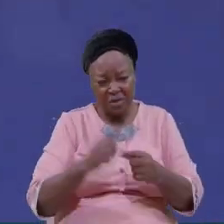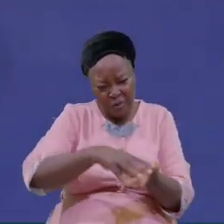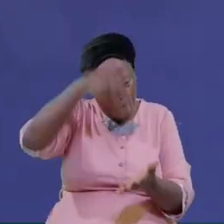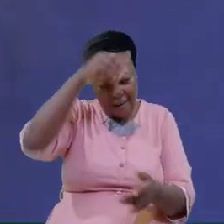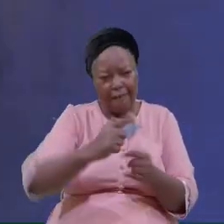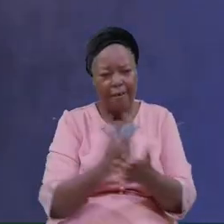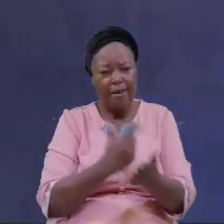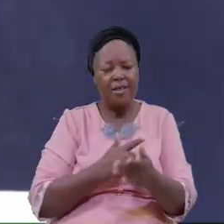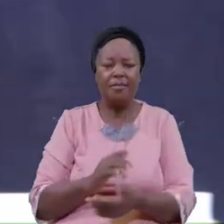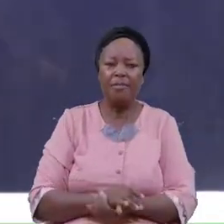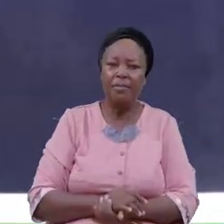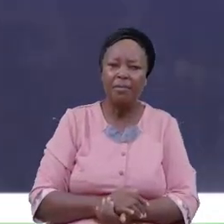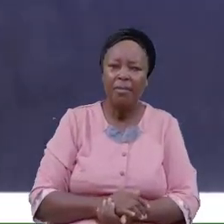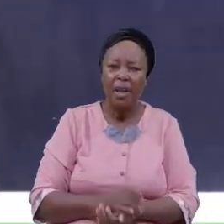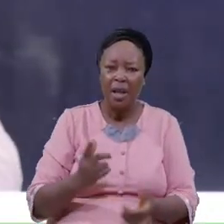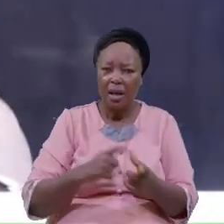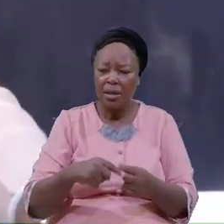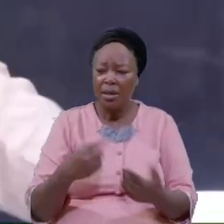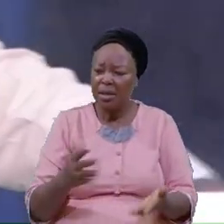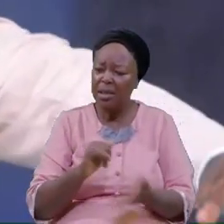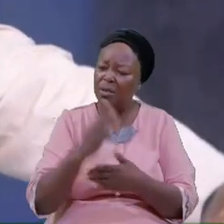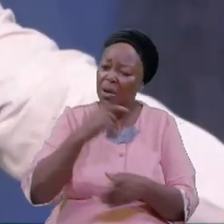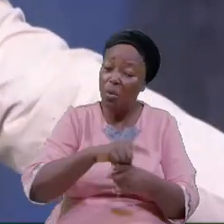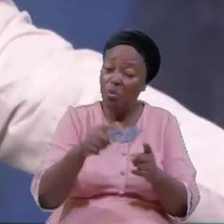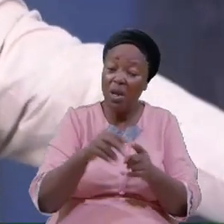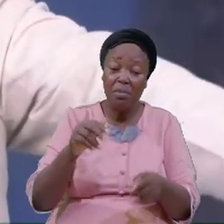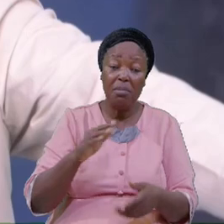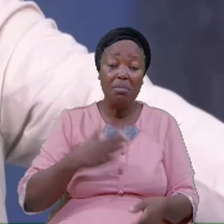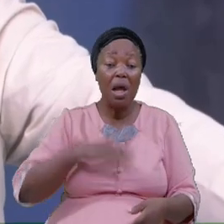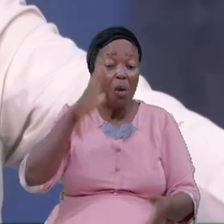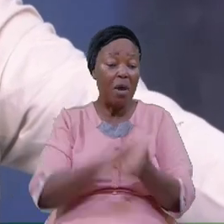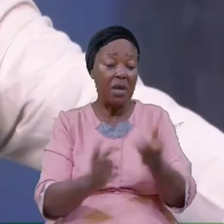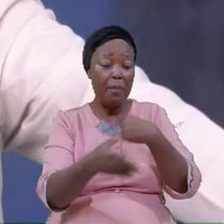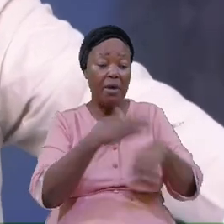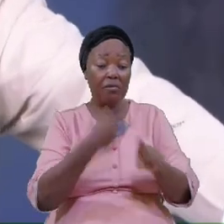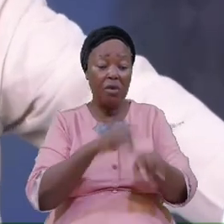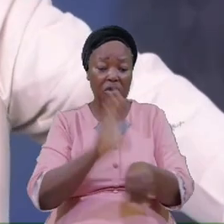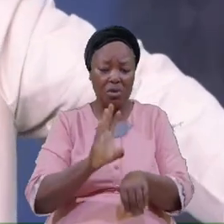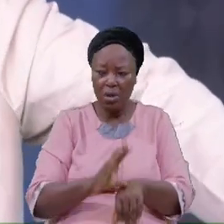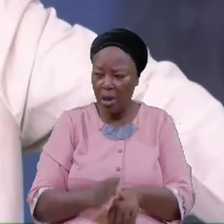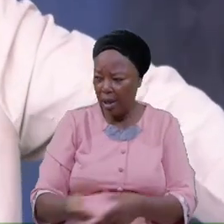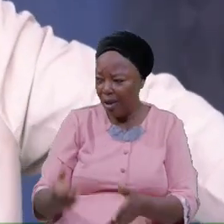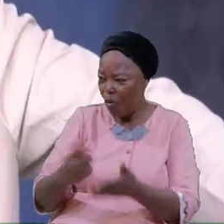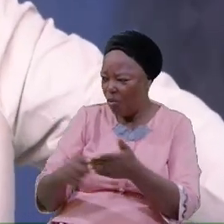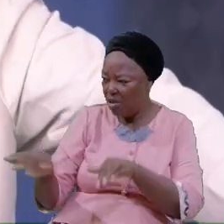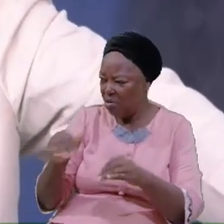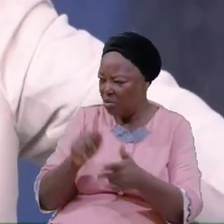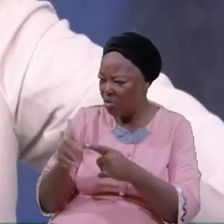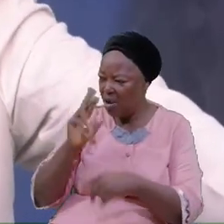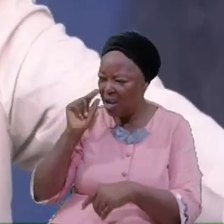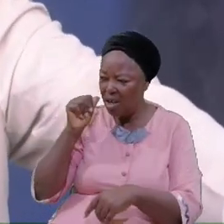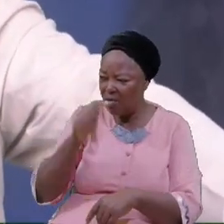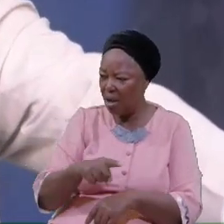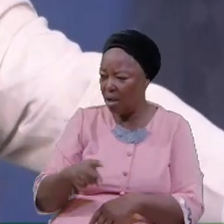leçon. And so when she came back from church, what did you do? Et quand elle revient de l'église, qu'est-ce que tu as fait? I knelt down